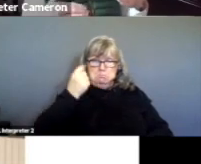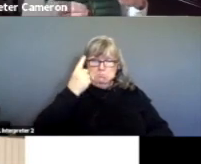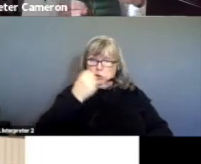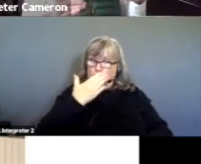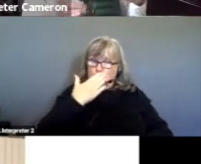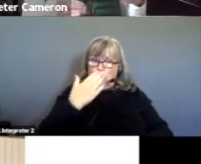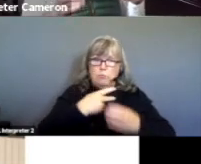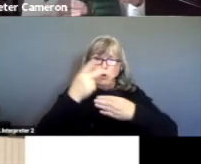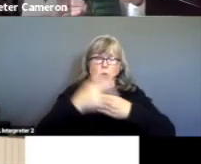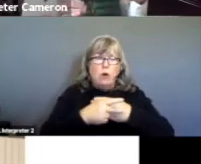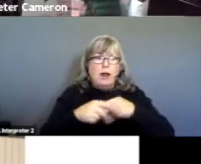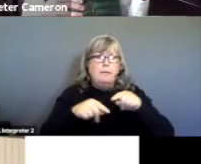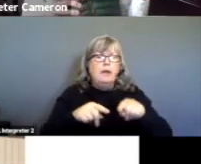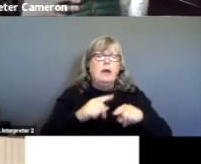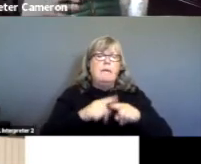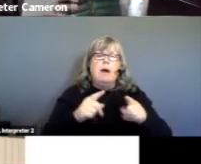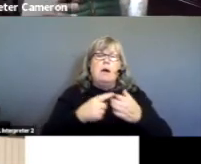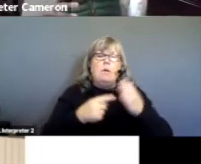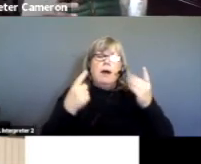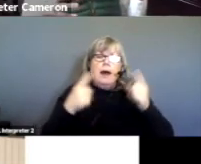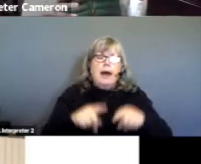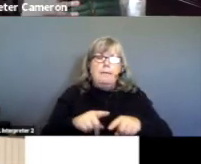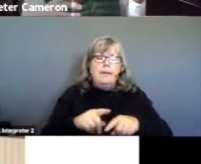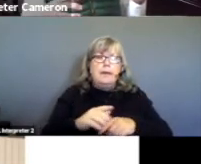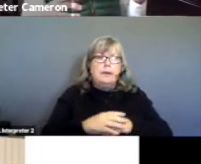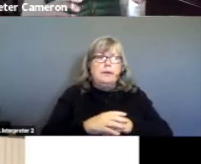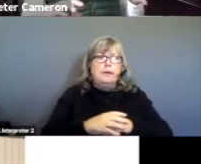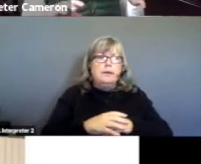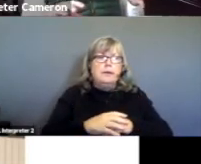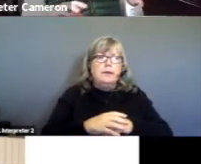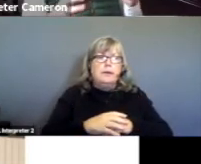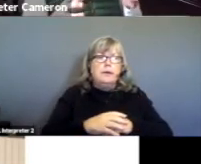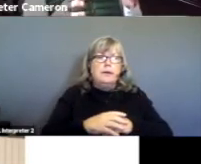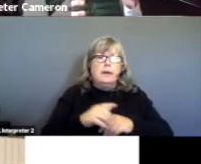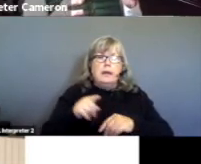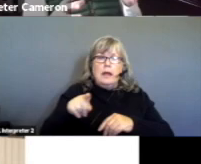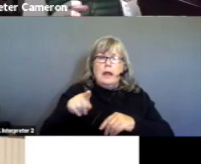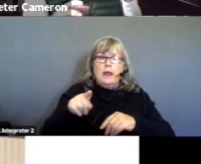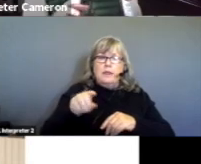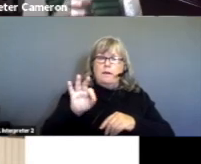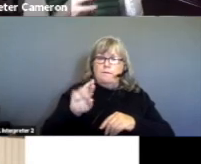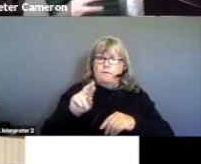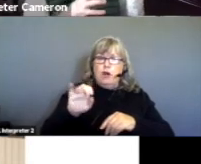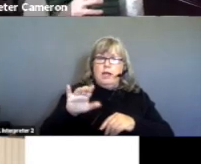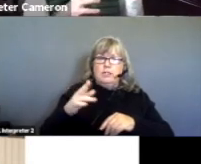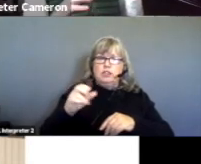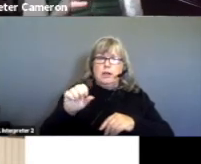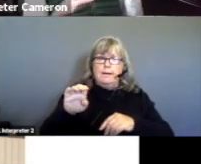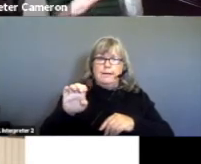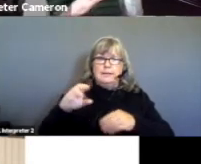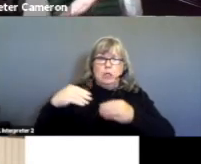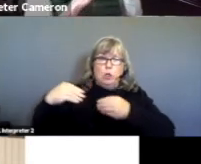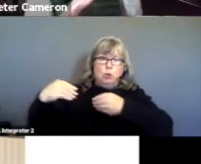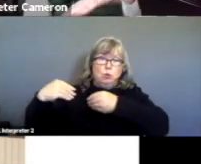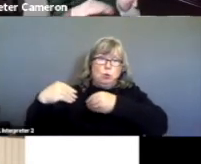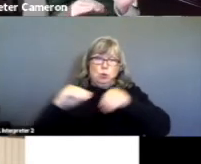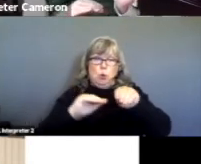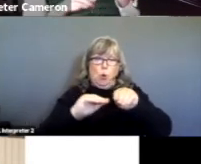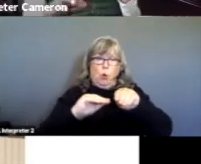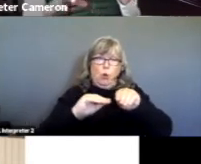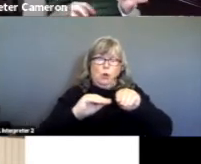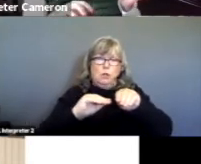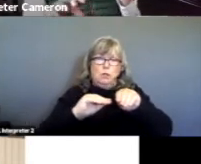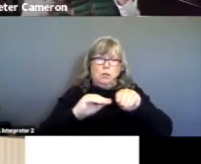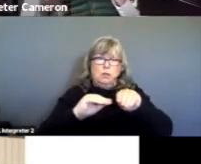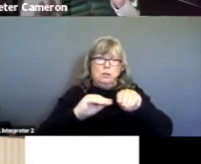But what happened was it was sold, the franchise was sold to someone who then started squeezing